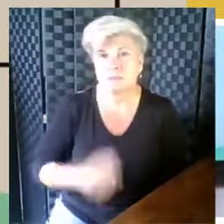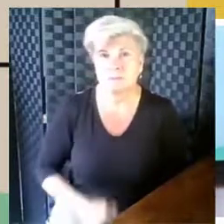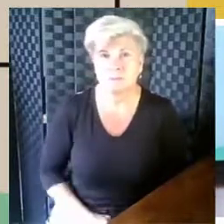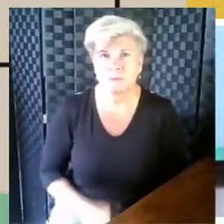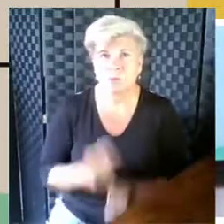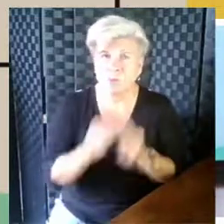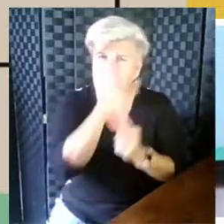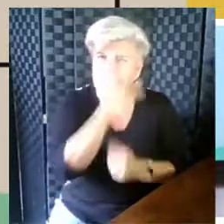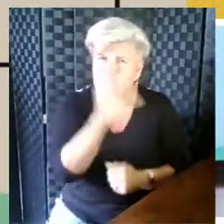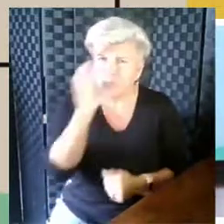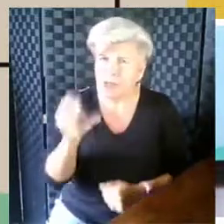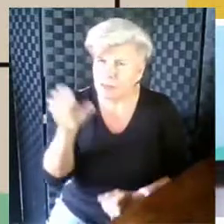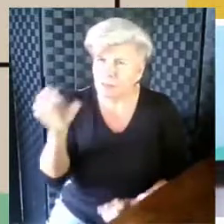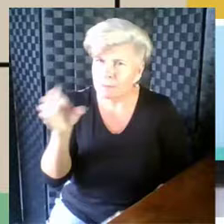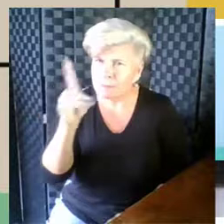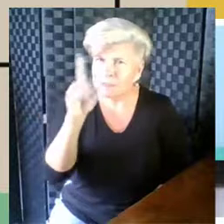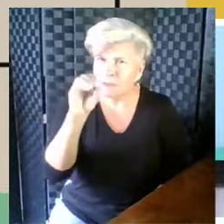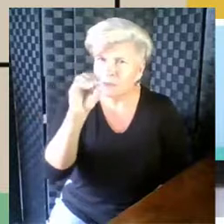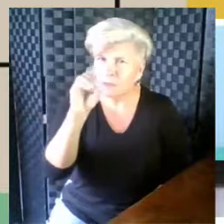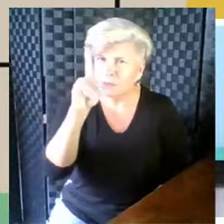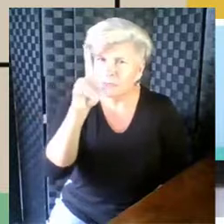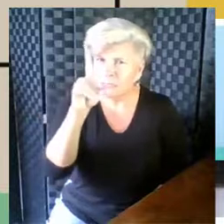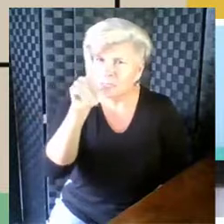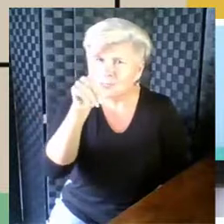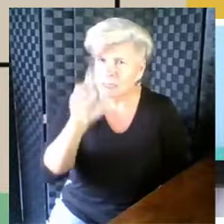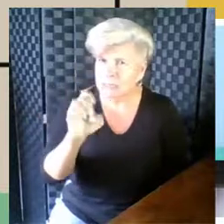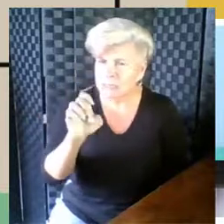column do you think the word doodle belongs in?